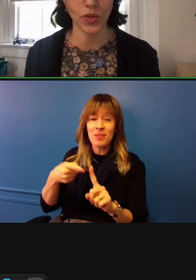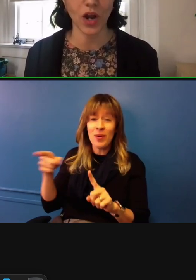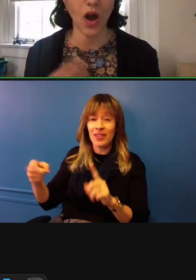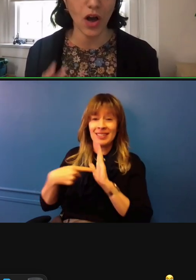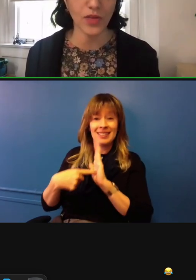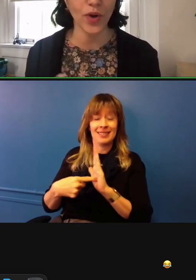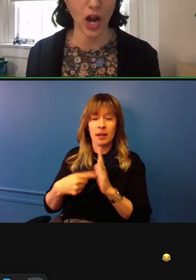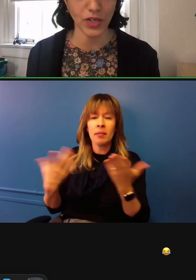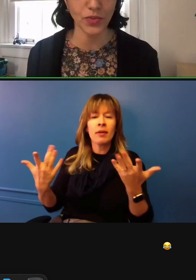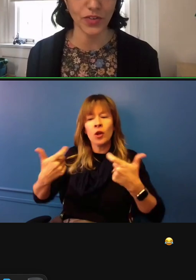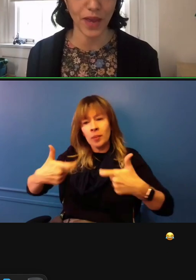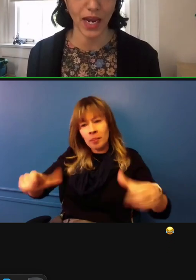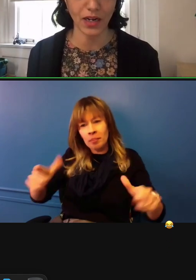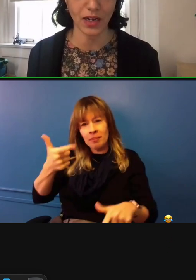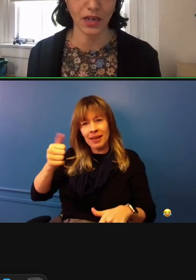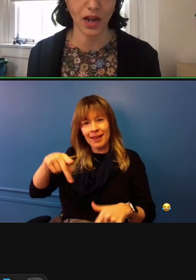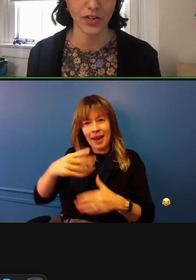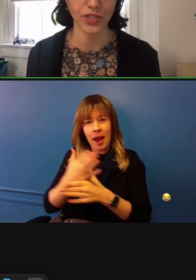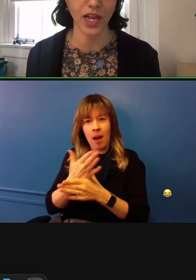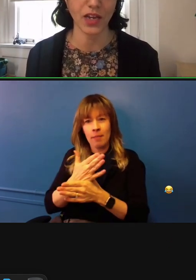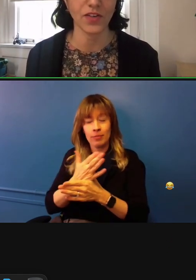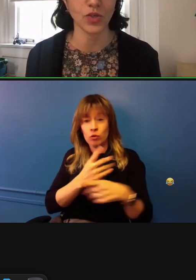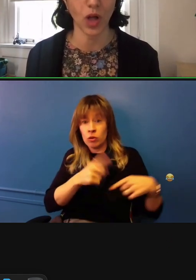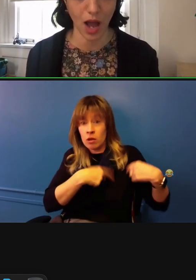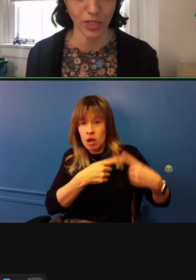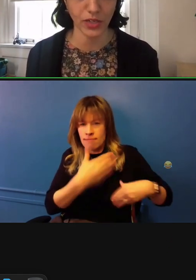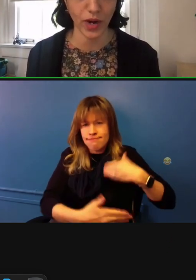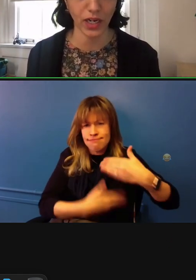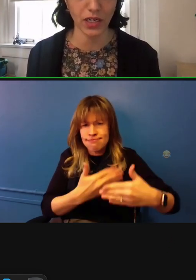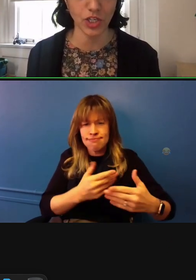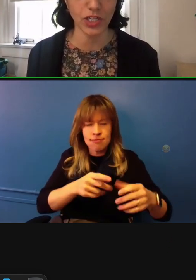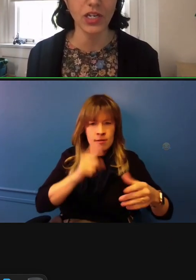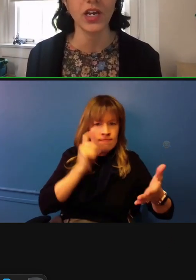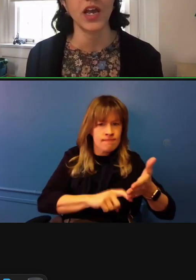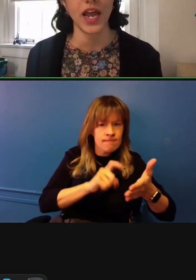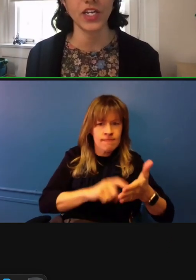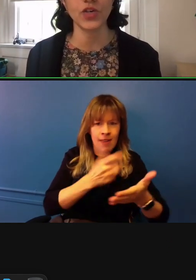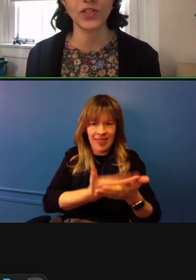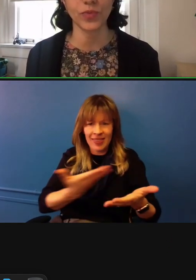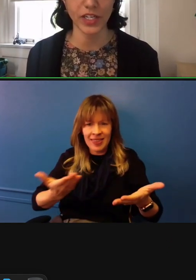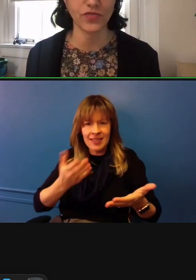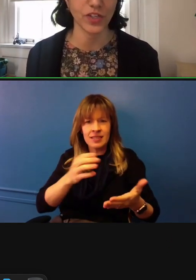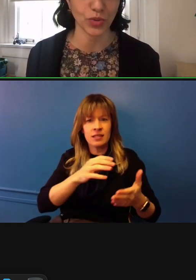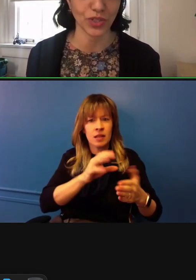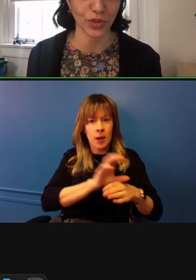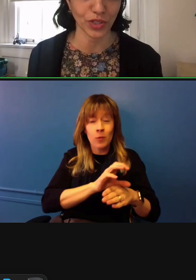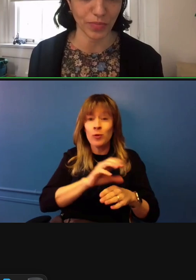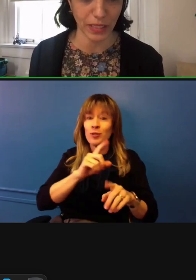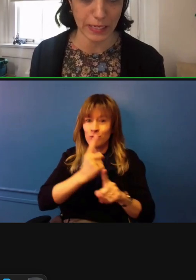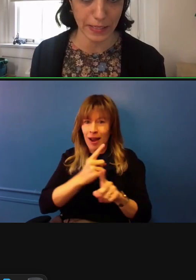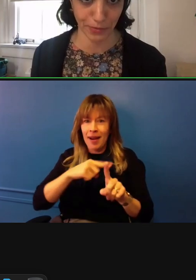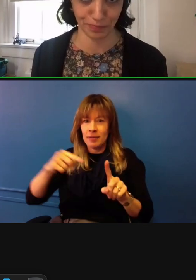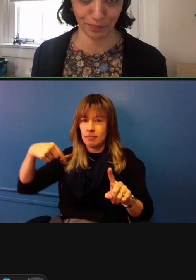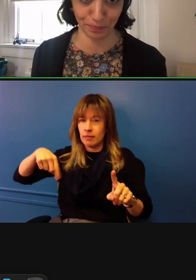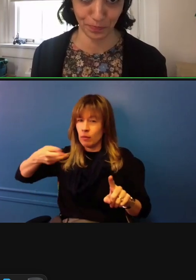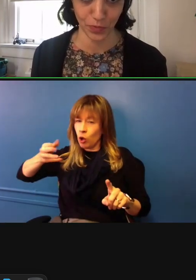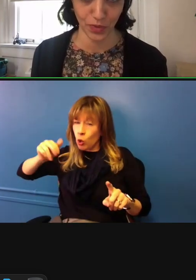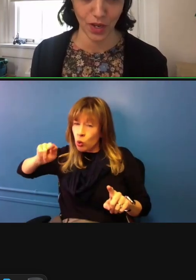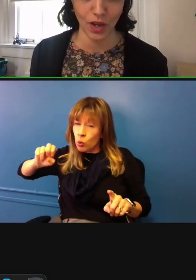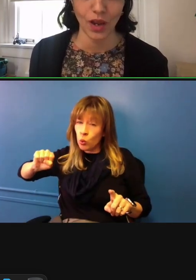huge gap between all the progress we've made in understanding visual object recognition and humans' rich visual social